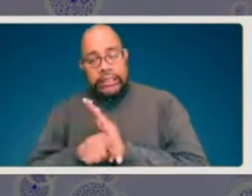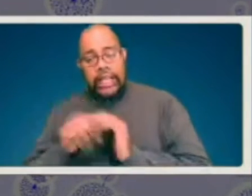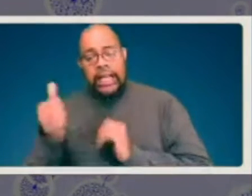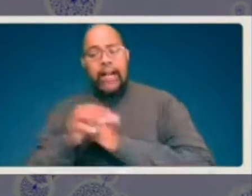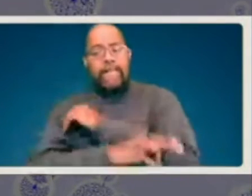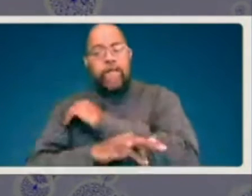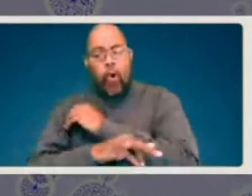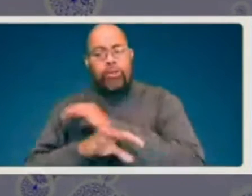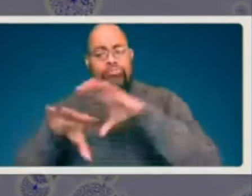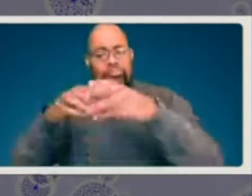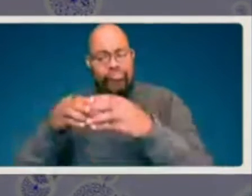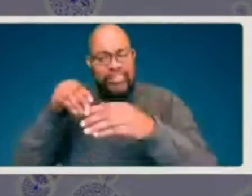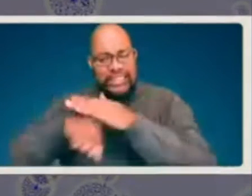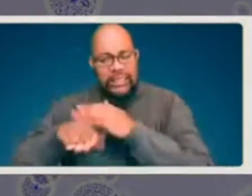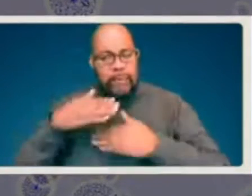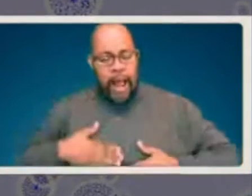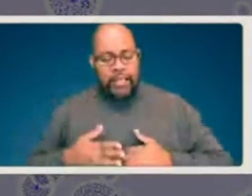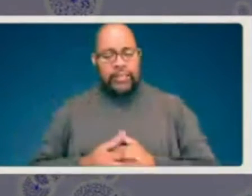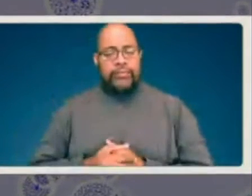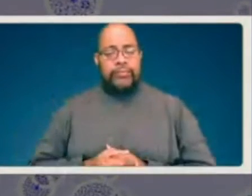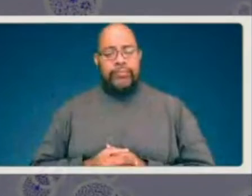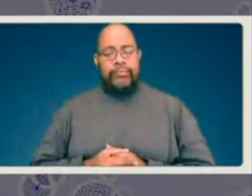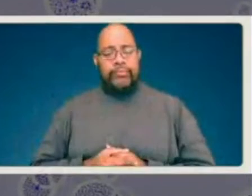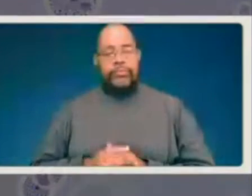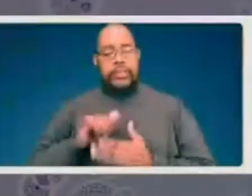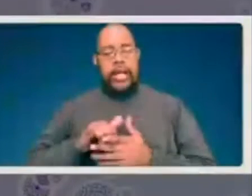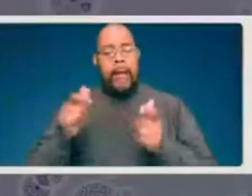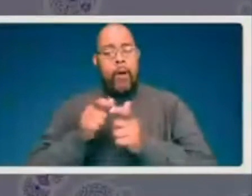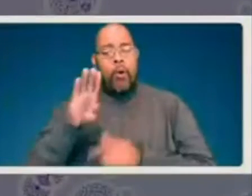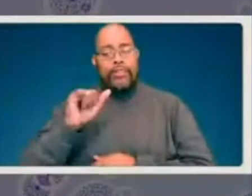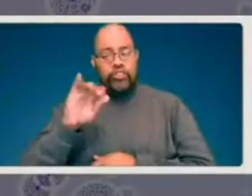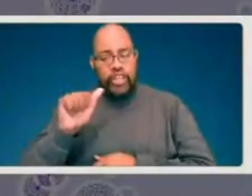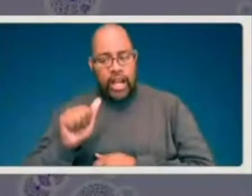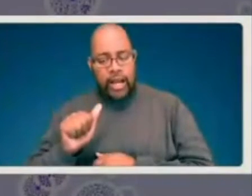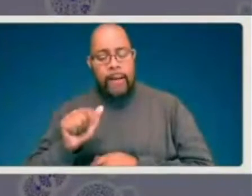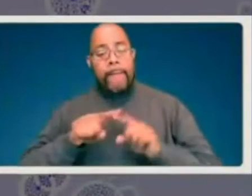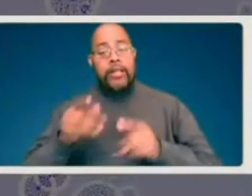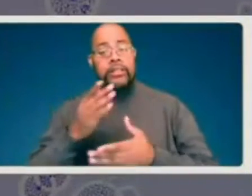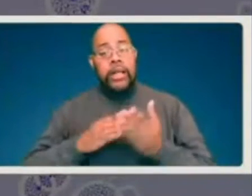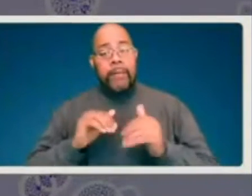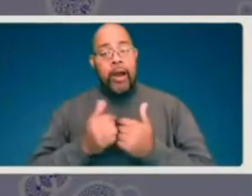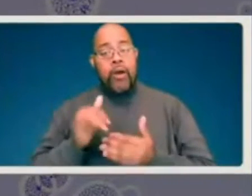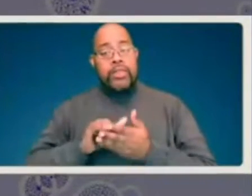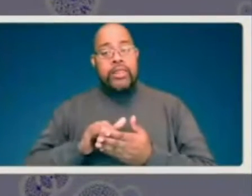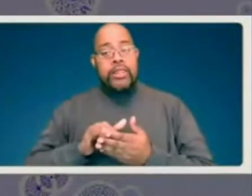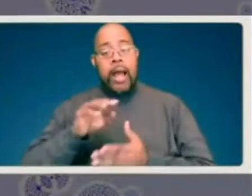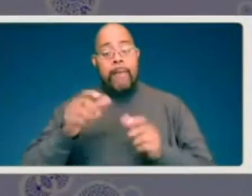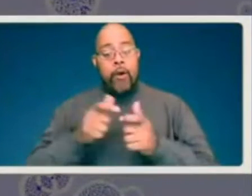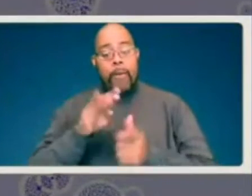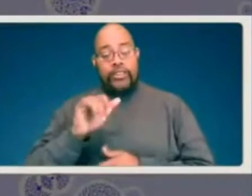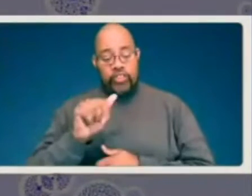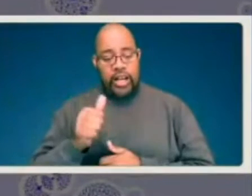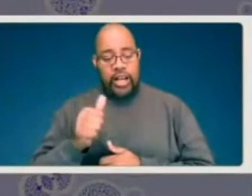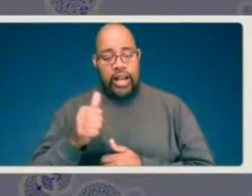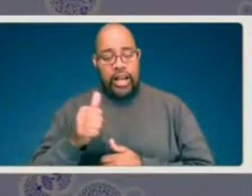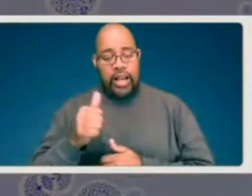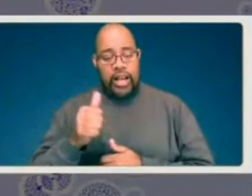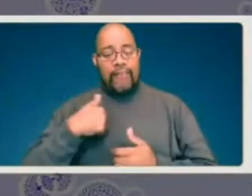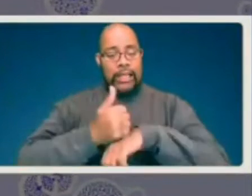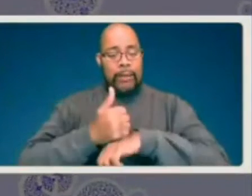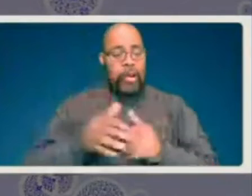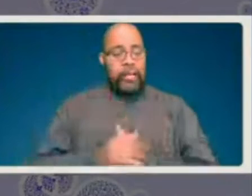kill any foreign substances, such as the mycobacteria. But somehow, these mycobacteria